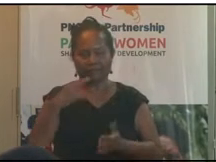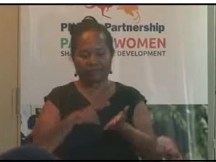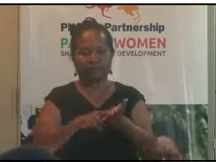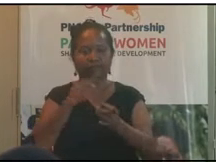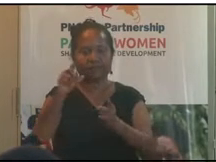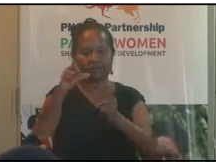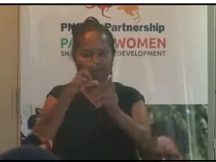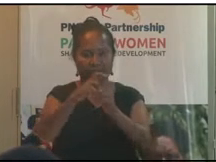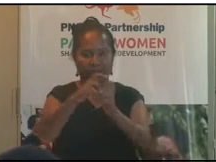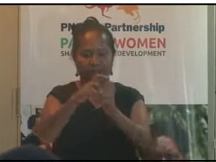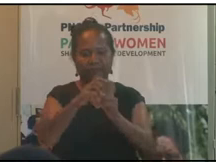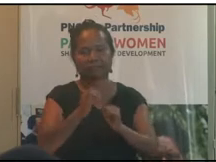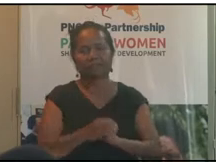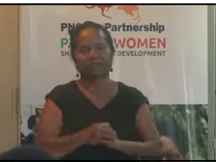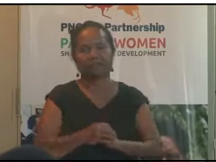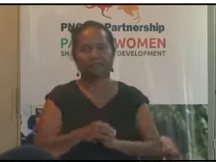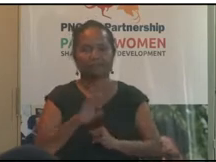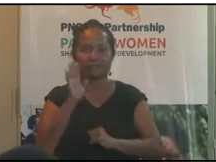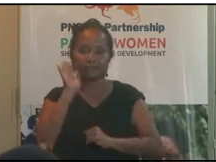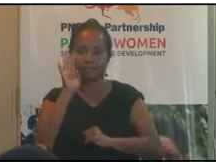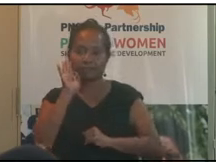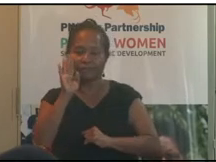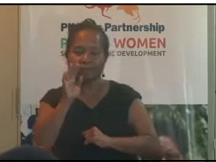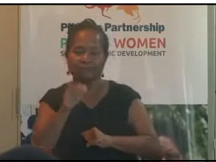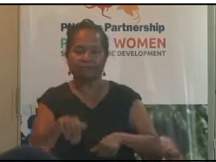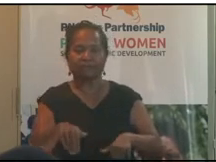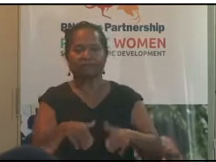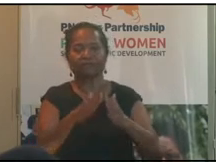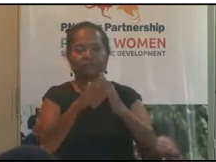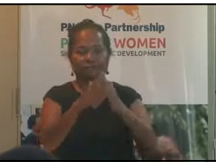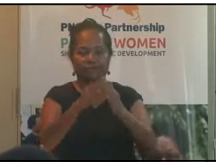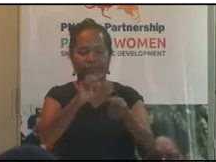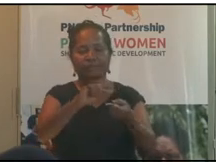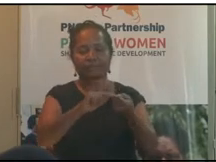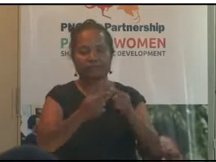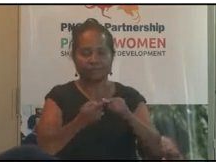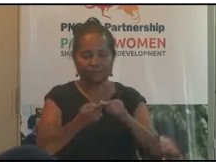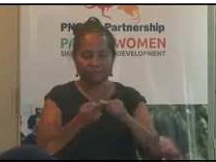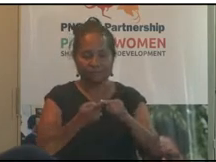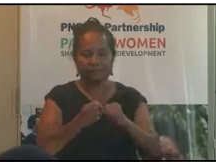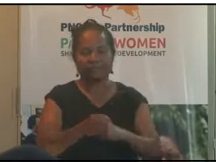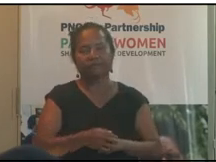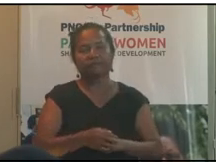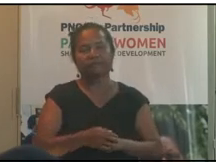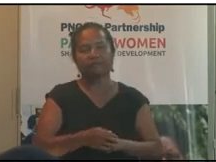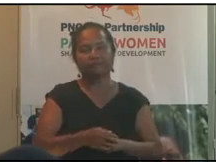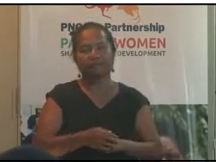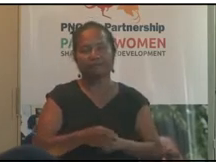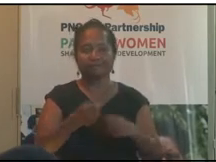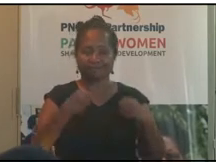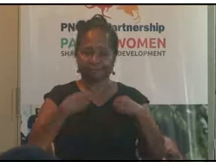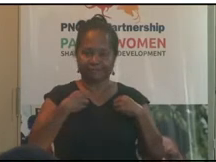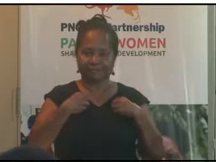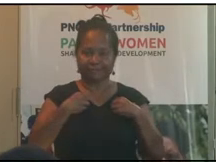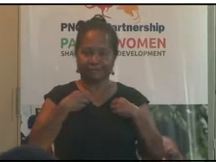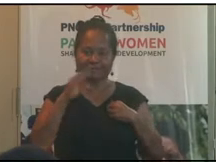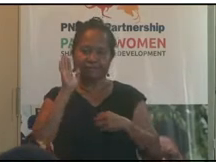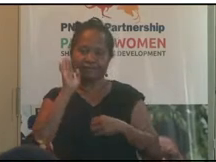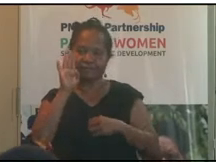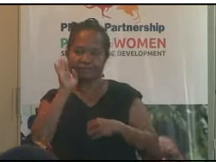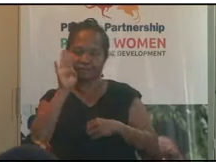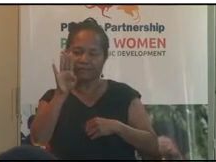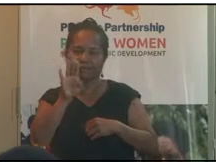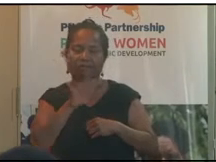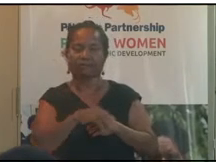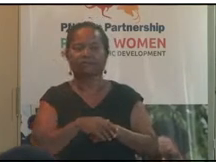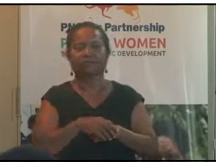in 2019. Before establishing her own training and consulting services, Mayor was former human resources manager